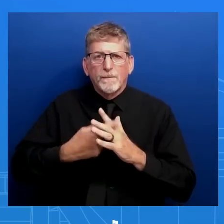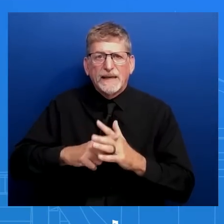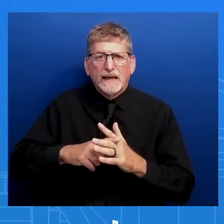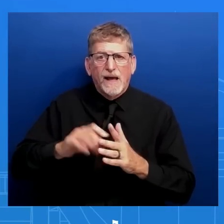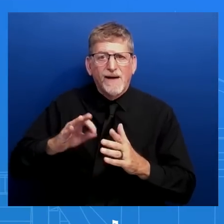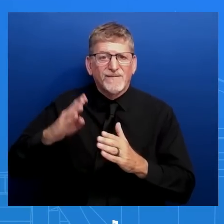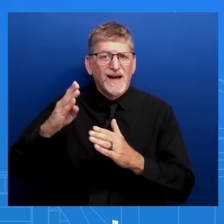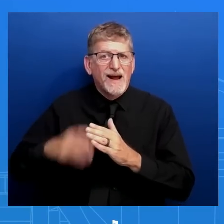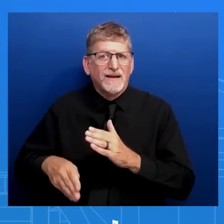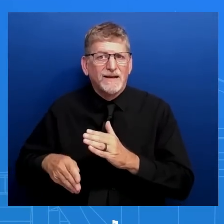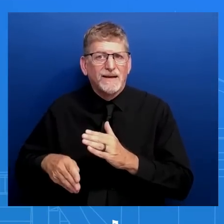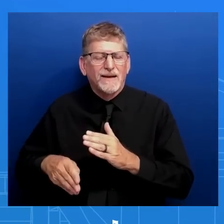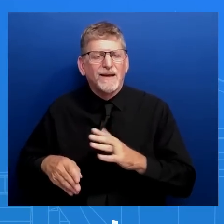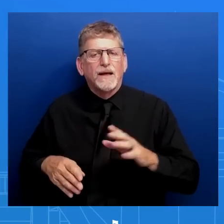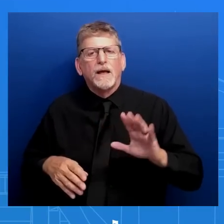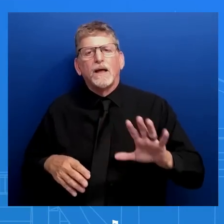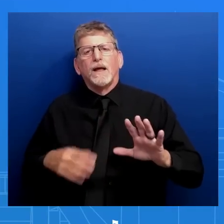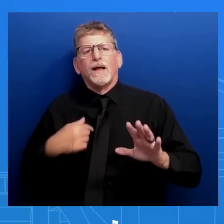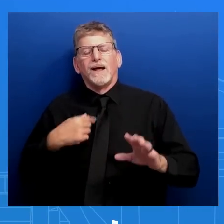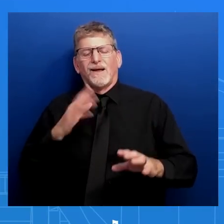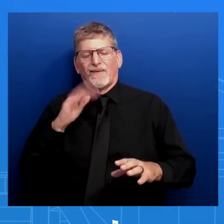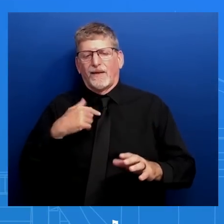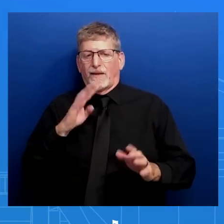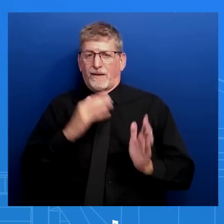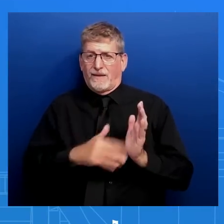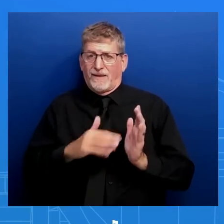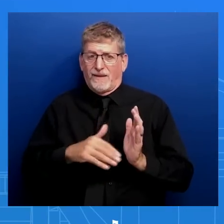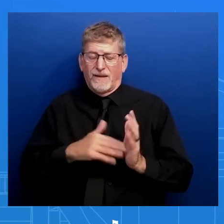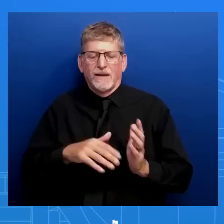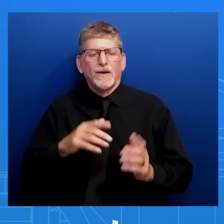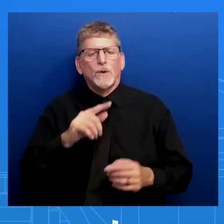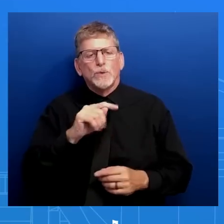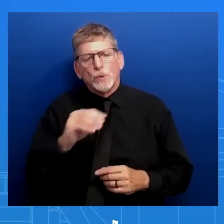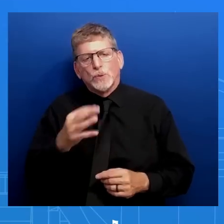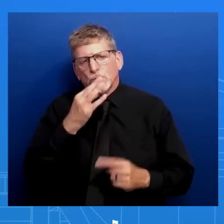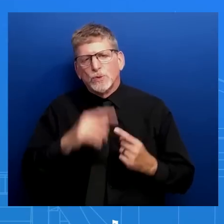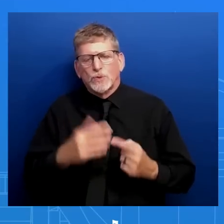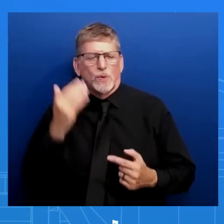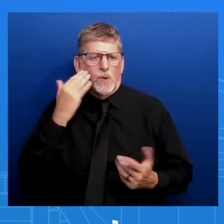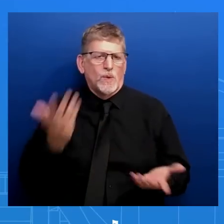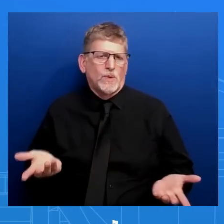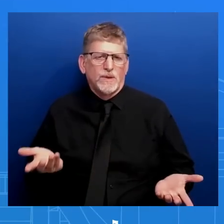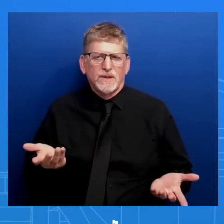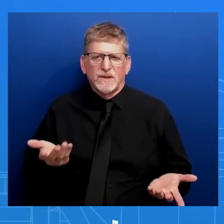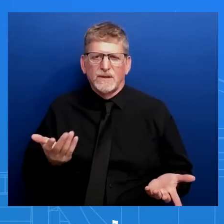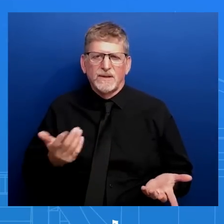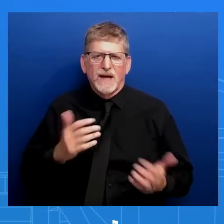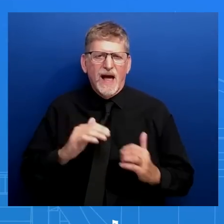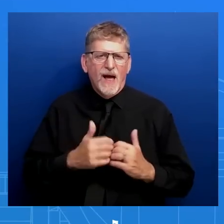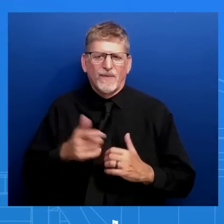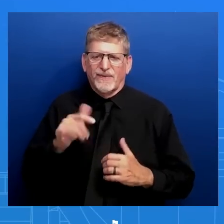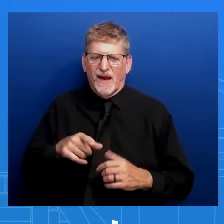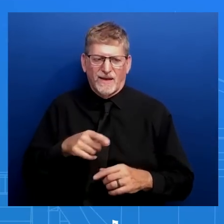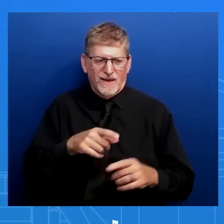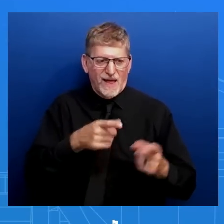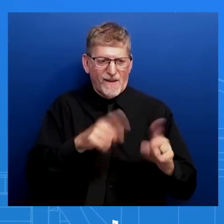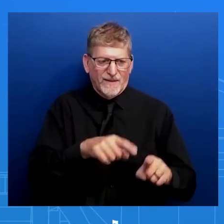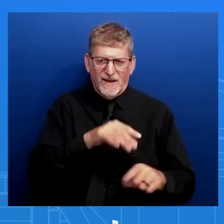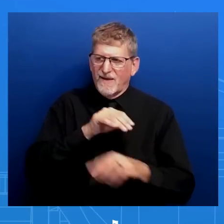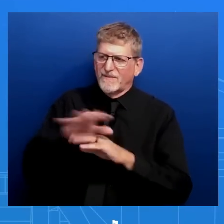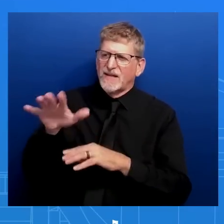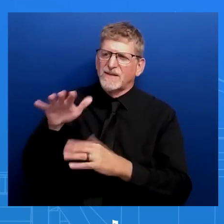it's just too soon to know what the impact to the war in Ukraine is going to be as a result of the events over